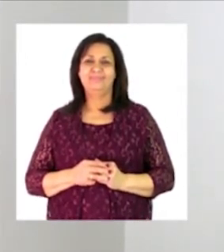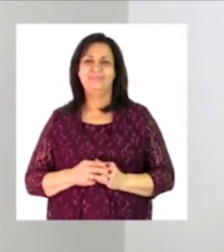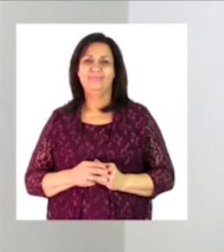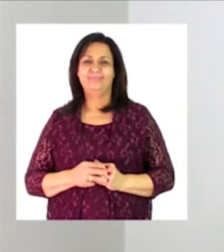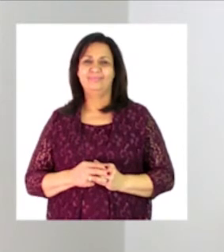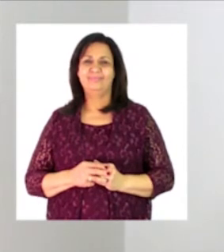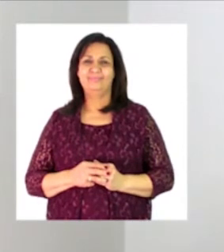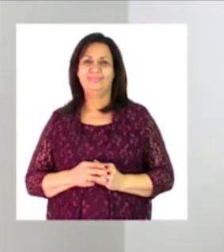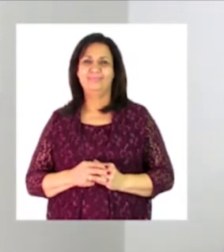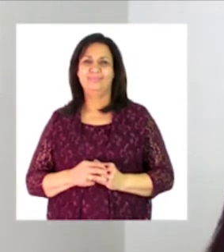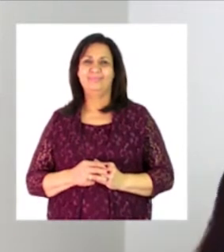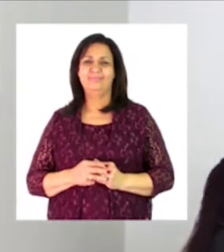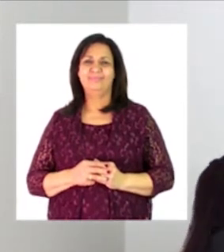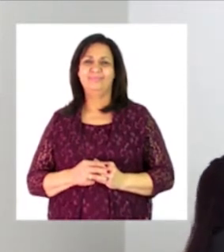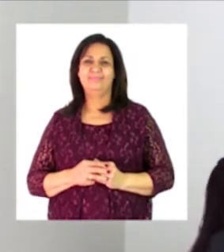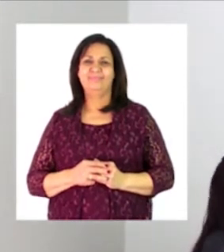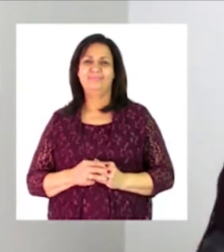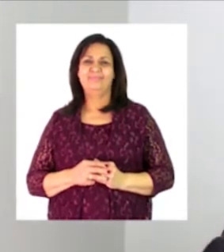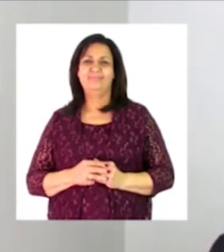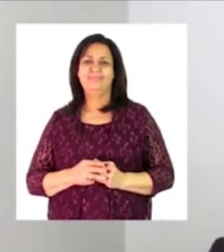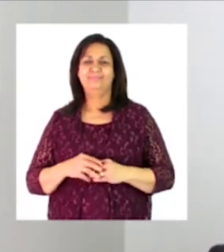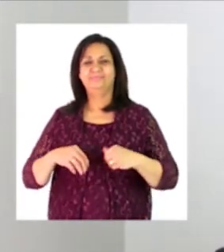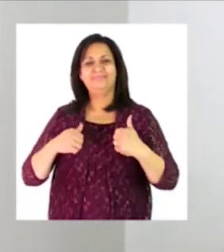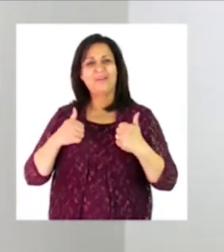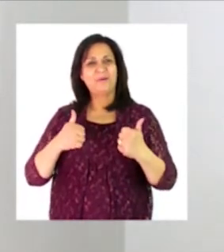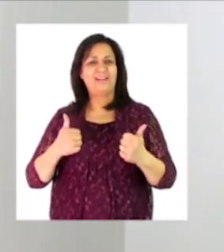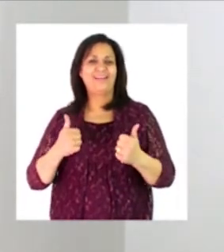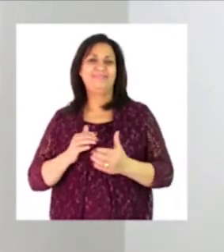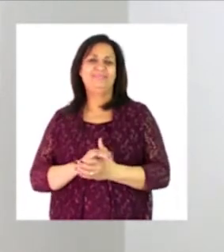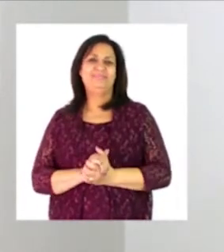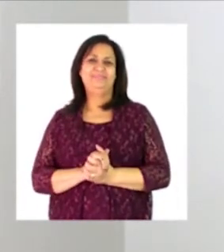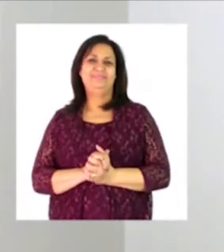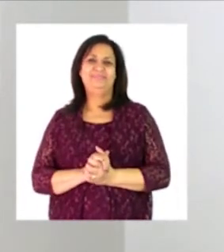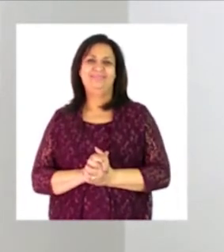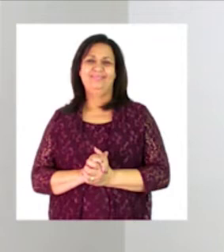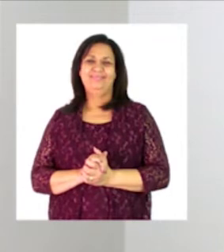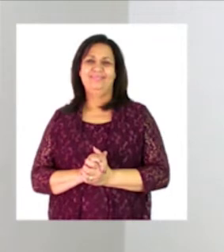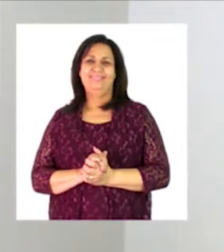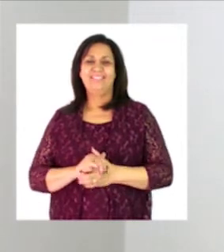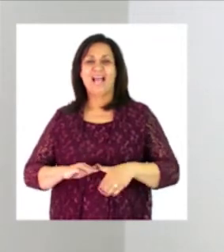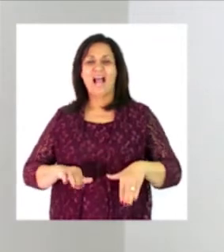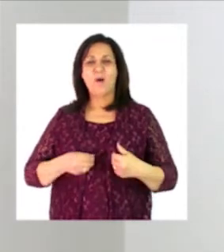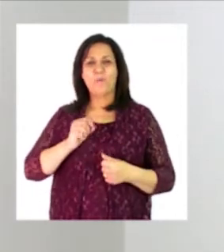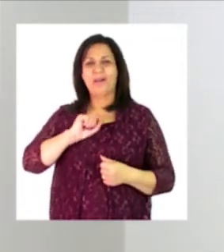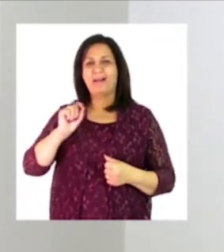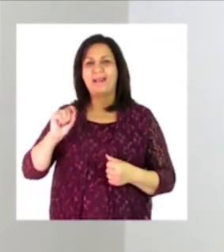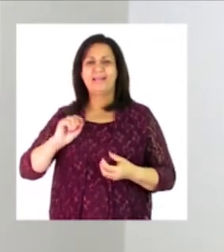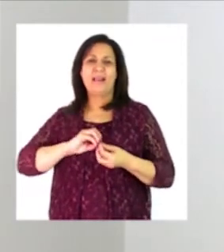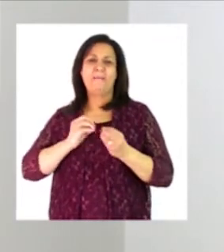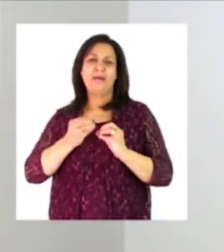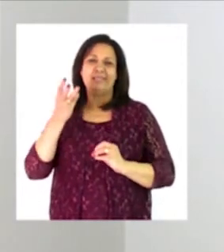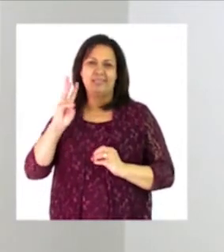go just like that. Well done, boys and girls. That is how we form